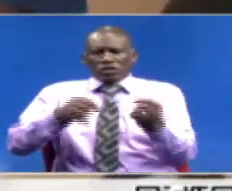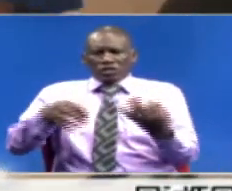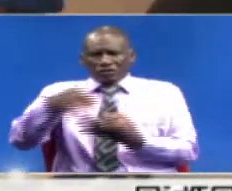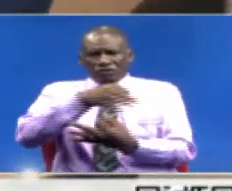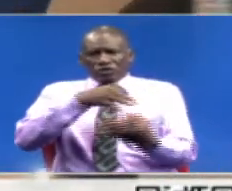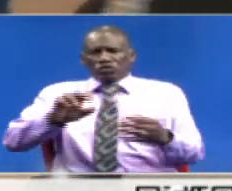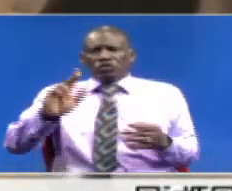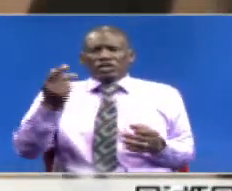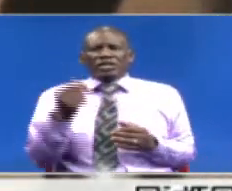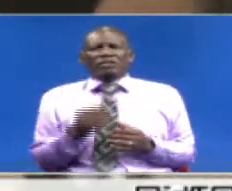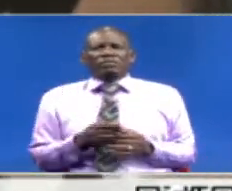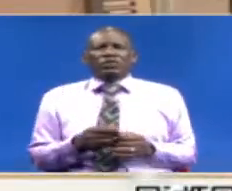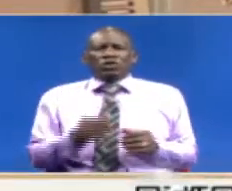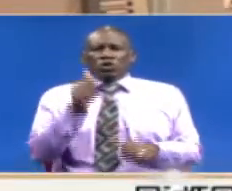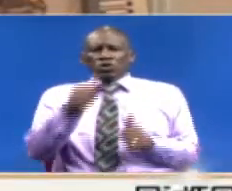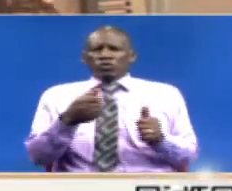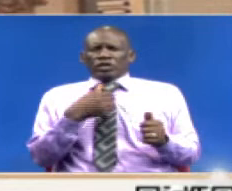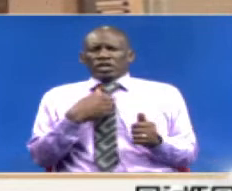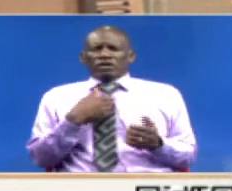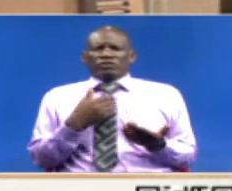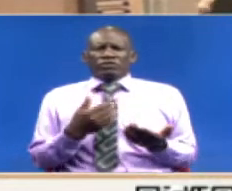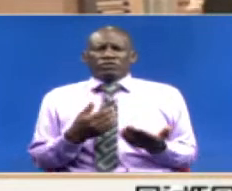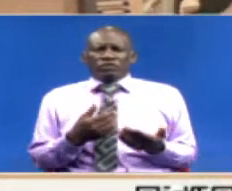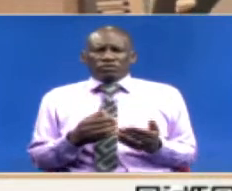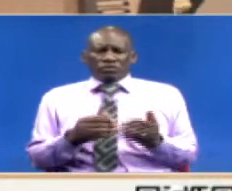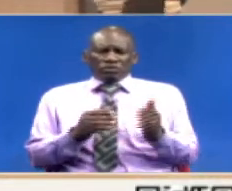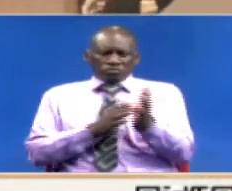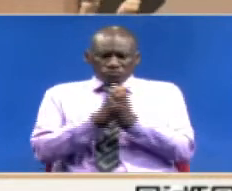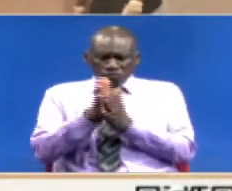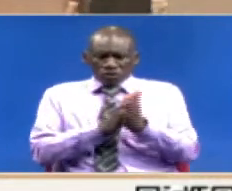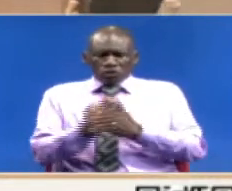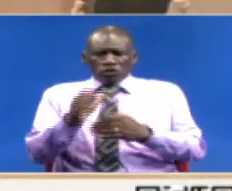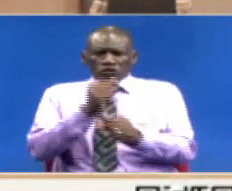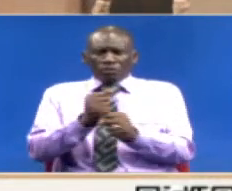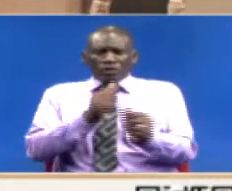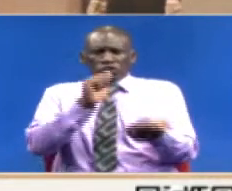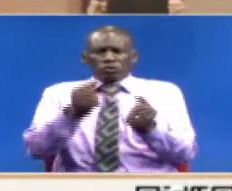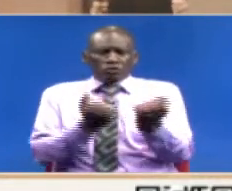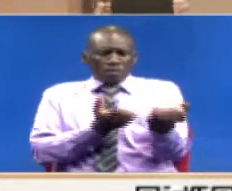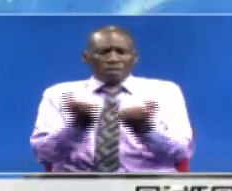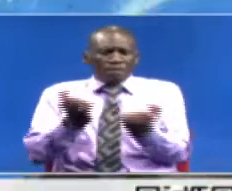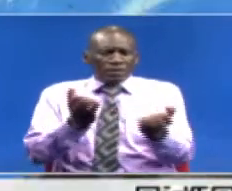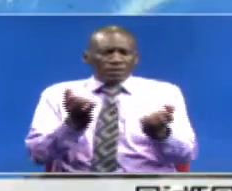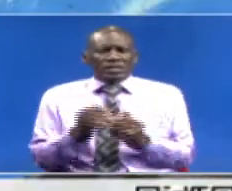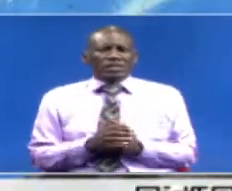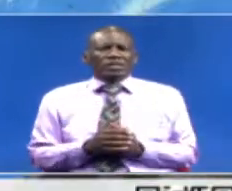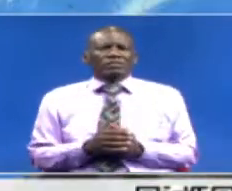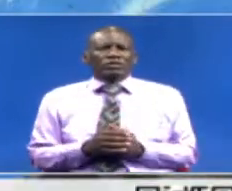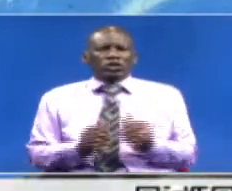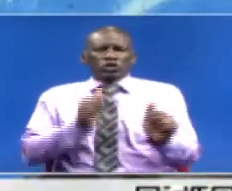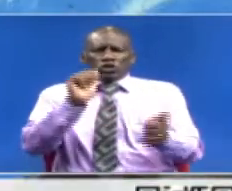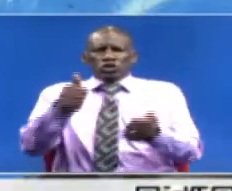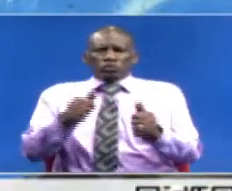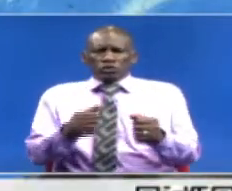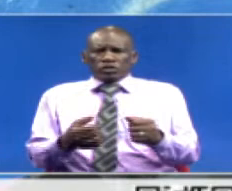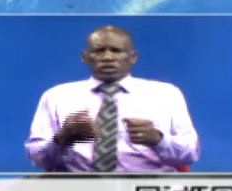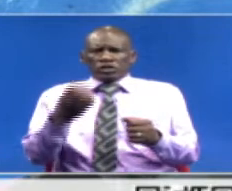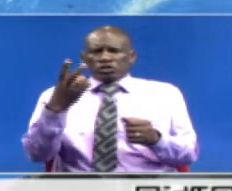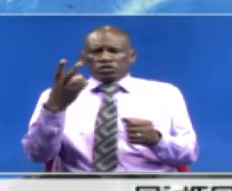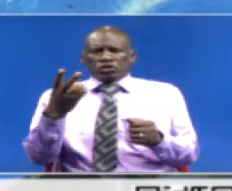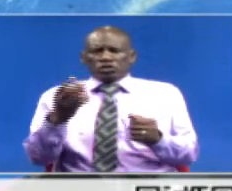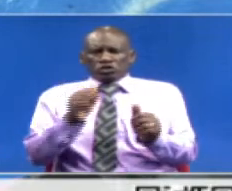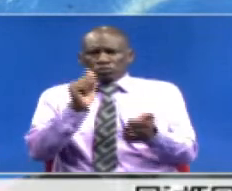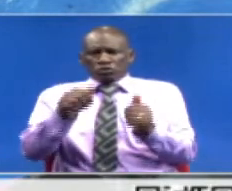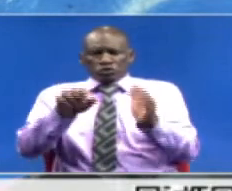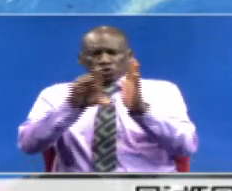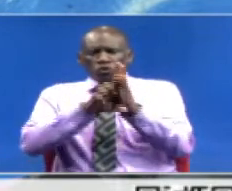Kenya, which has lofty ambitions of making the sport a business entity. Sports Act 2013 says that we should